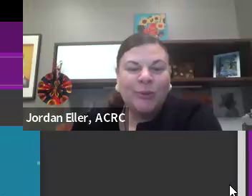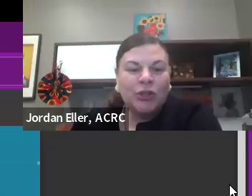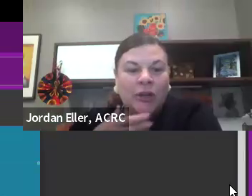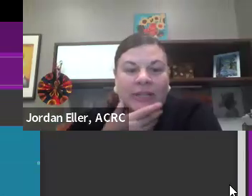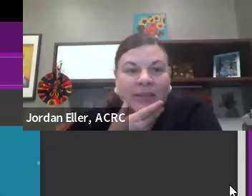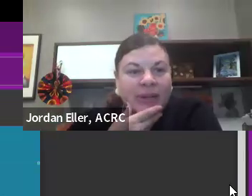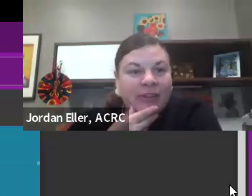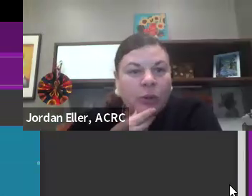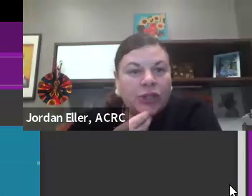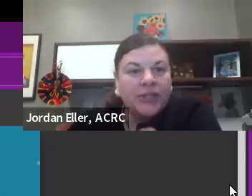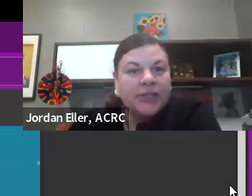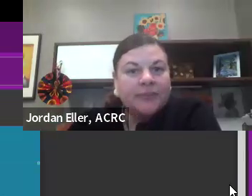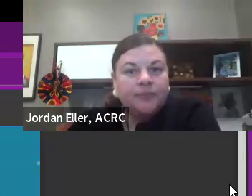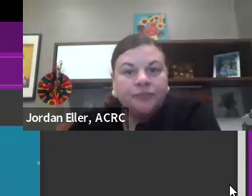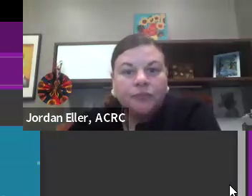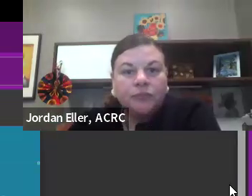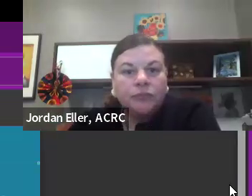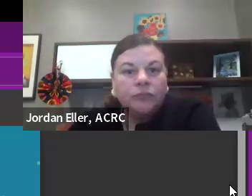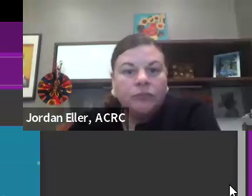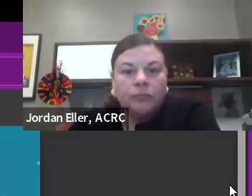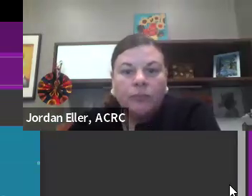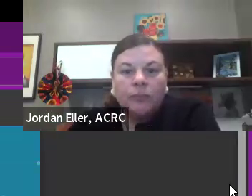Thank you so much, Carly. Does anybody have any questions?